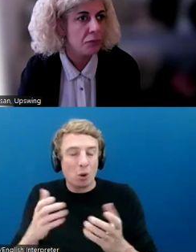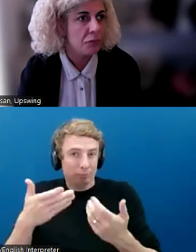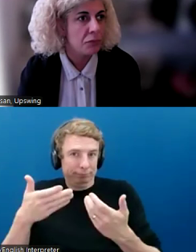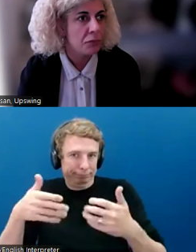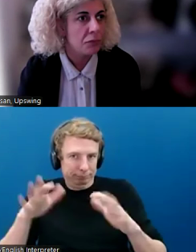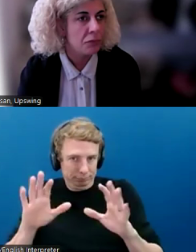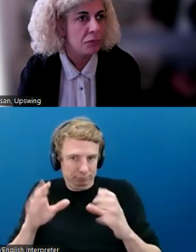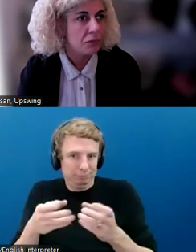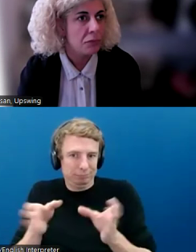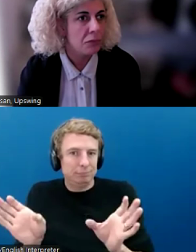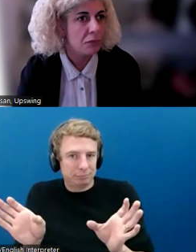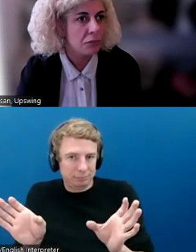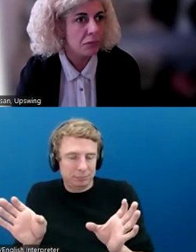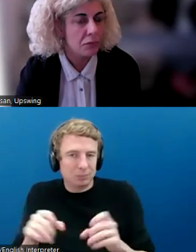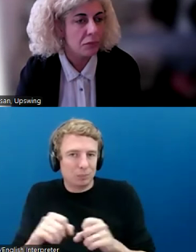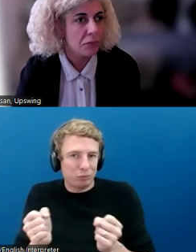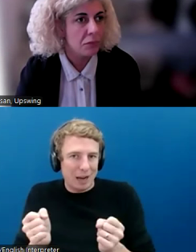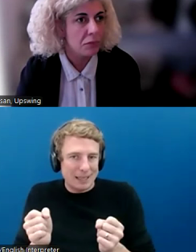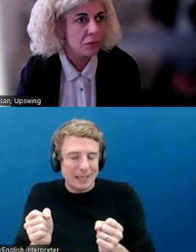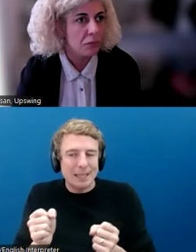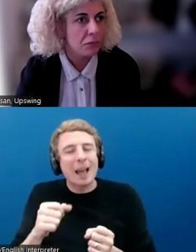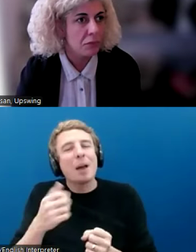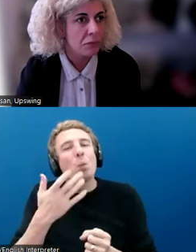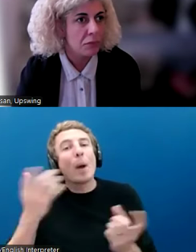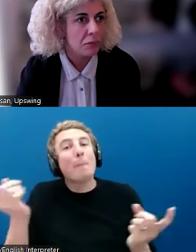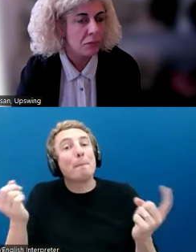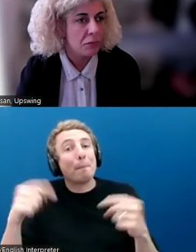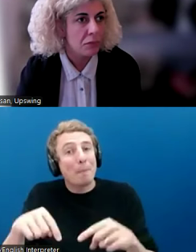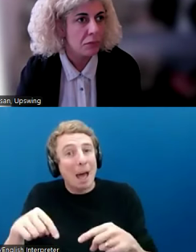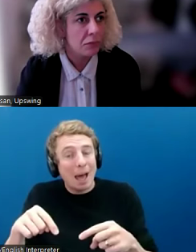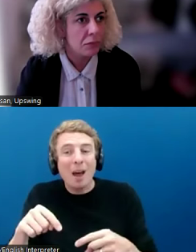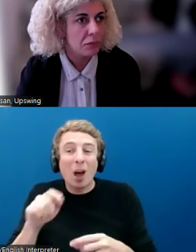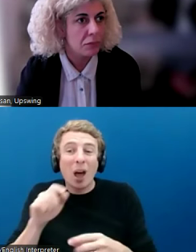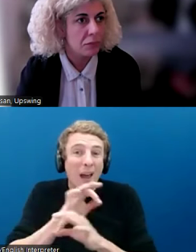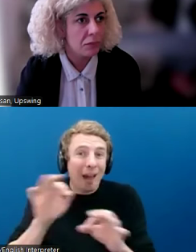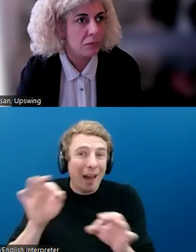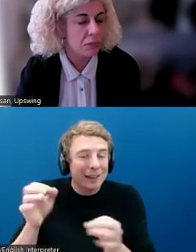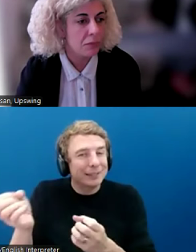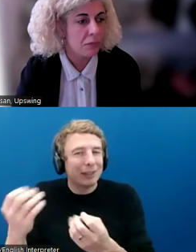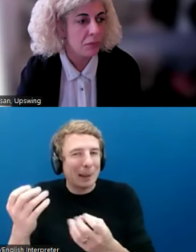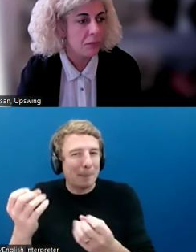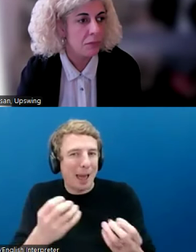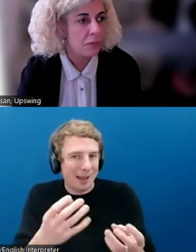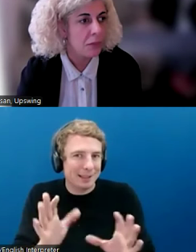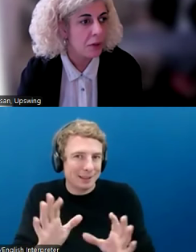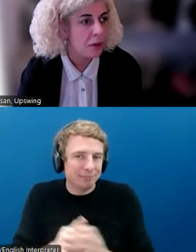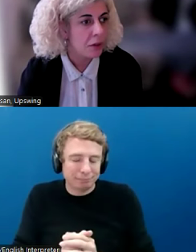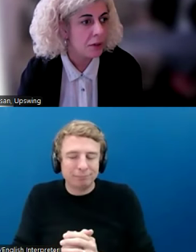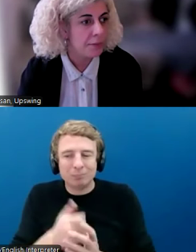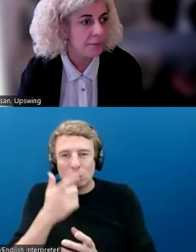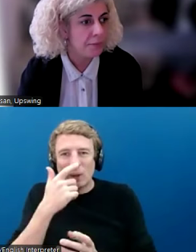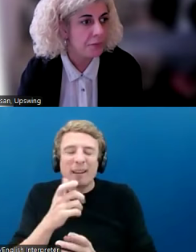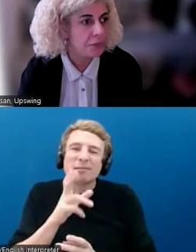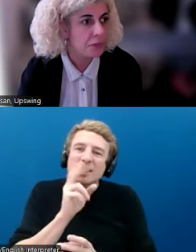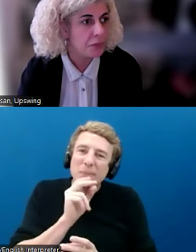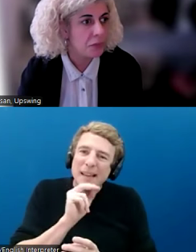that's verbally or you want to pop something in the chat. But we're going to open the breakout rooms now, are we, Kate?